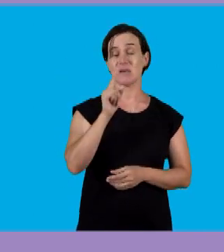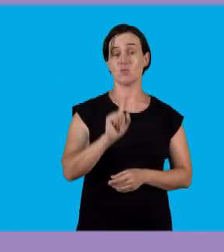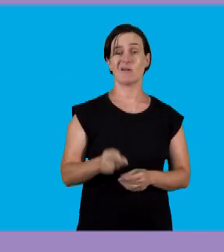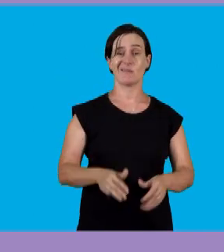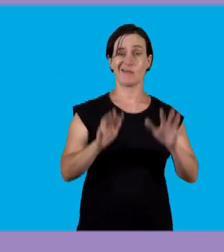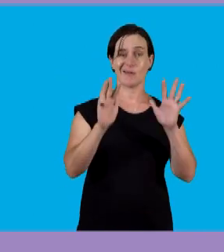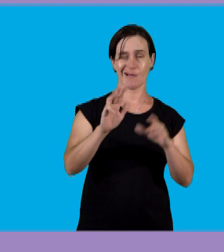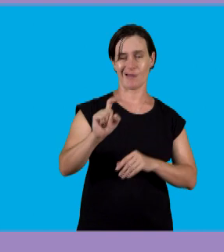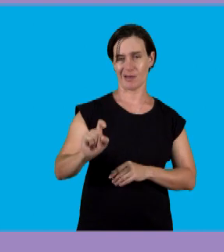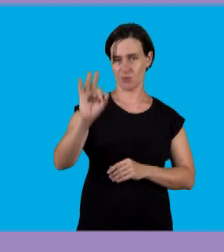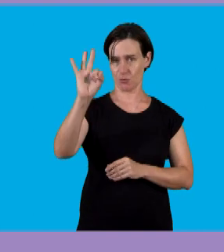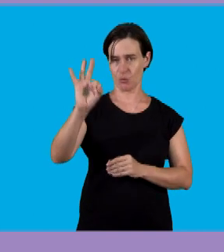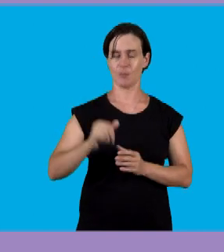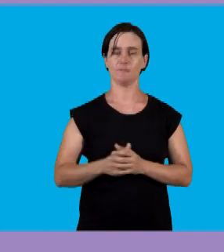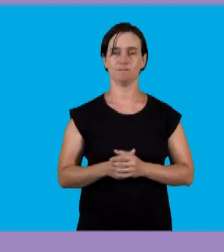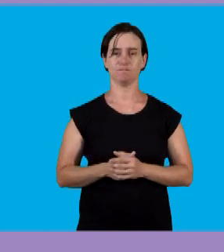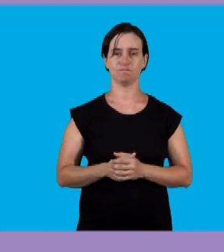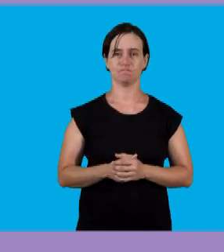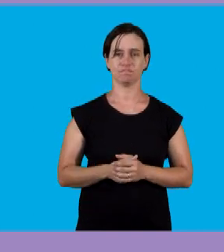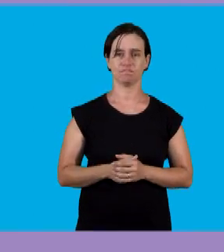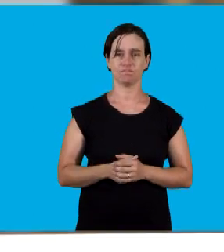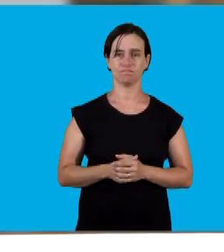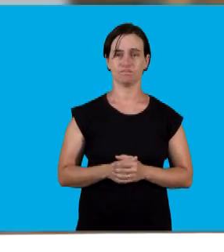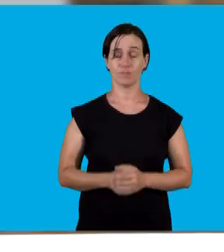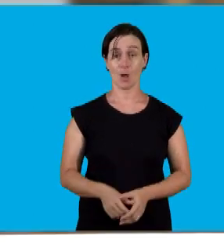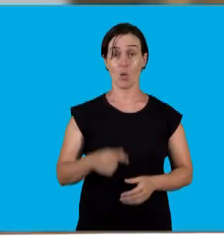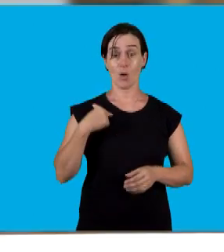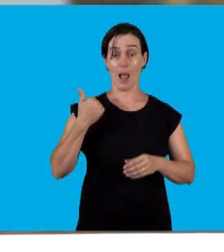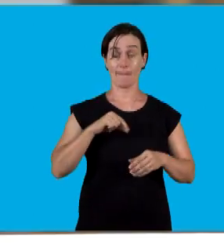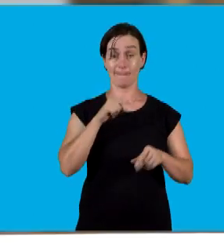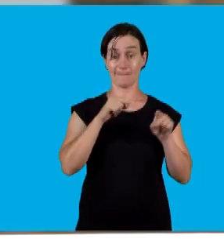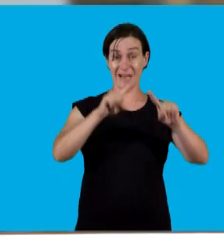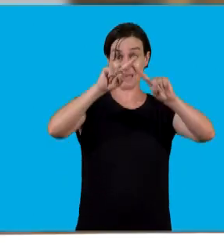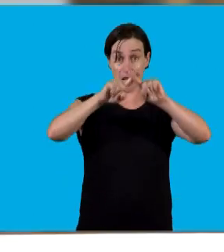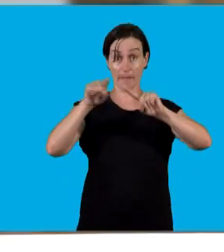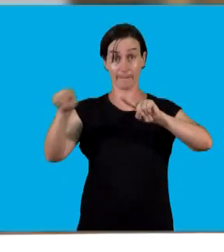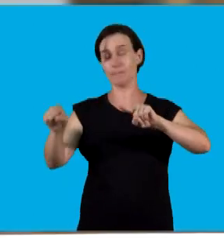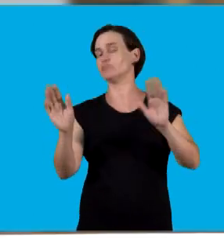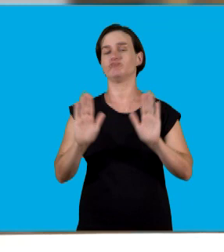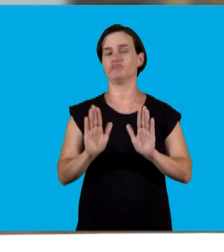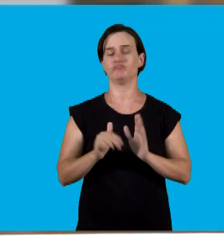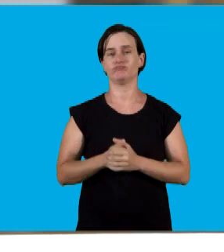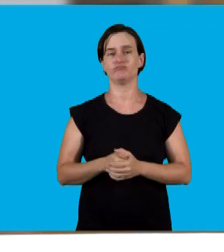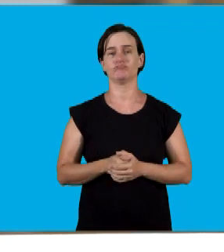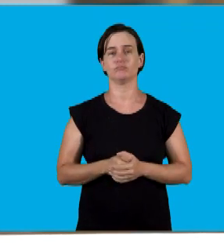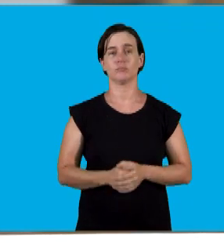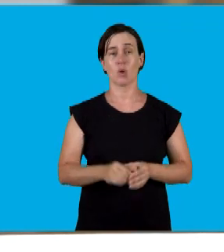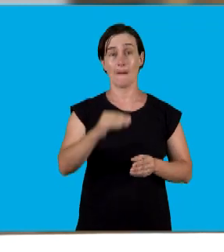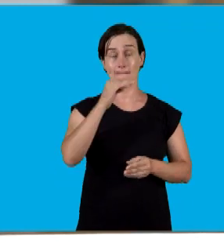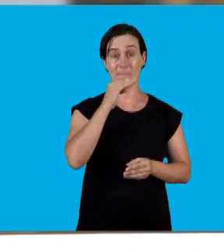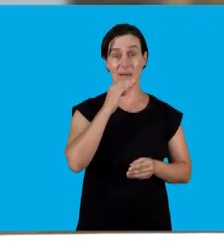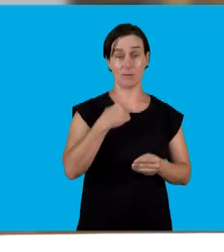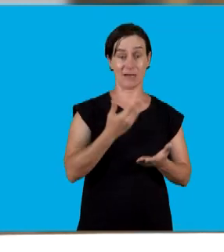9x cubed. Now remember, we are not multiplying here. We are not multiplying, so we will not add